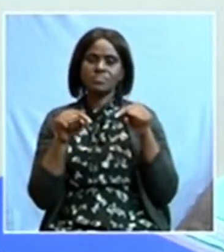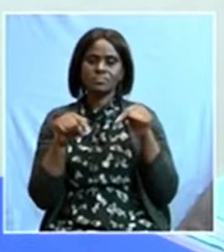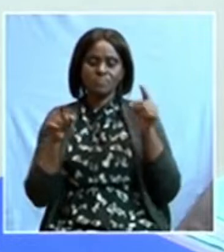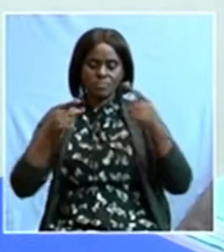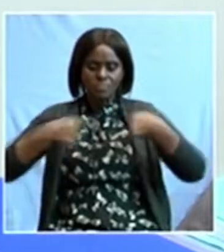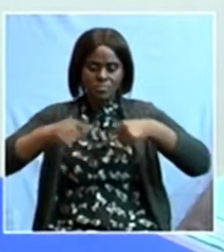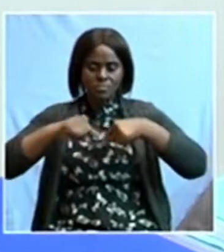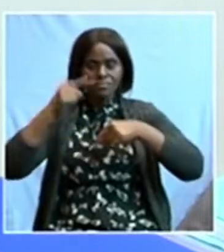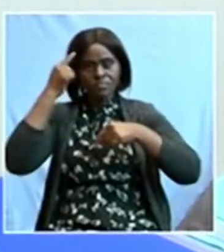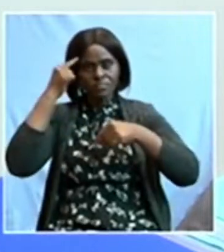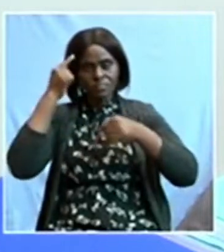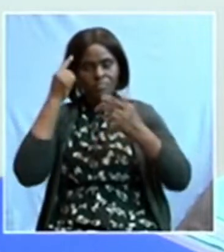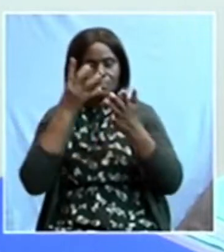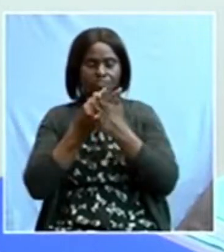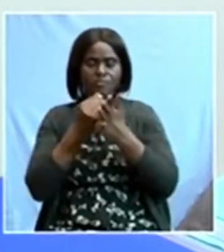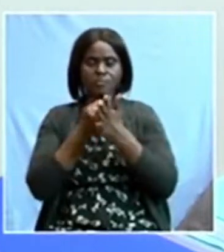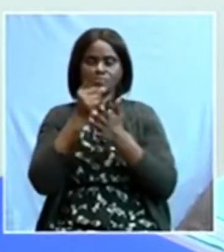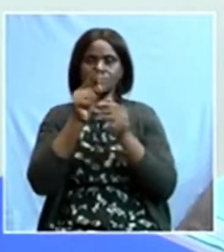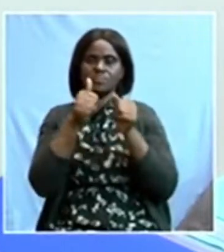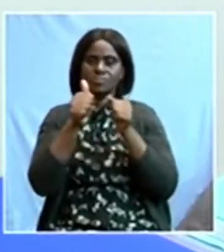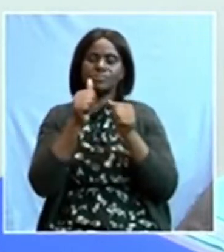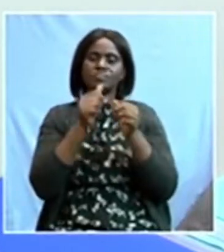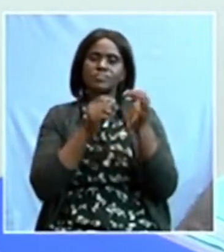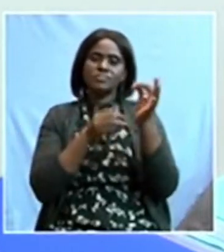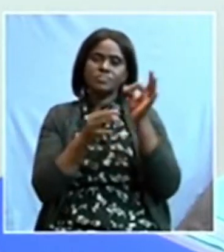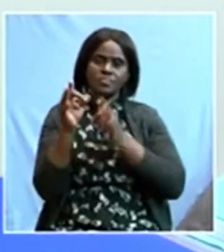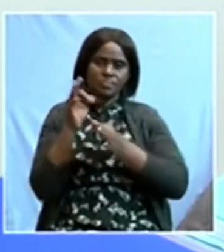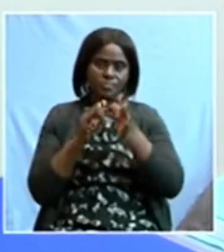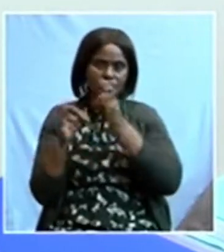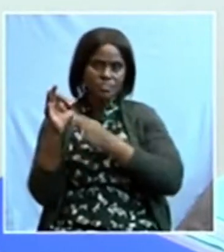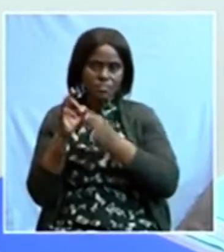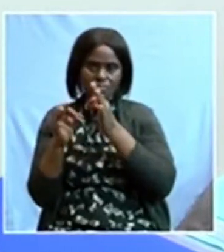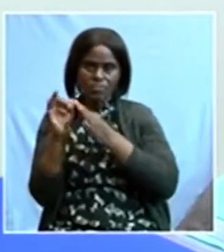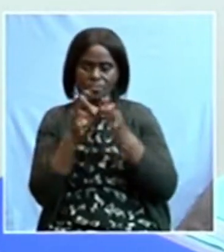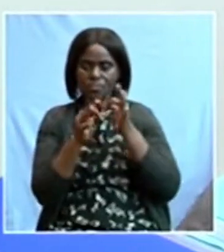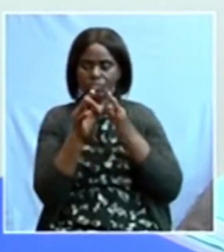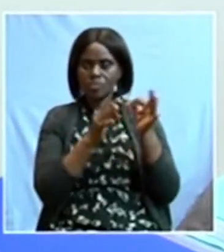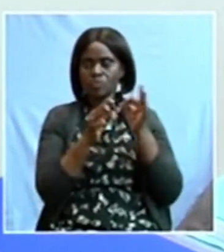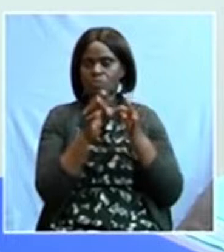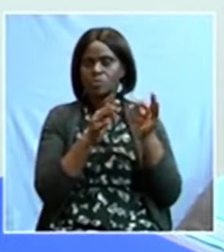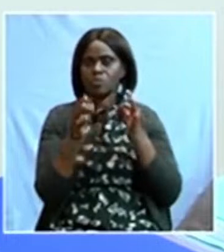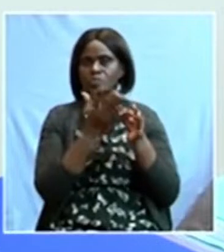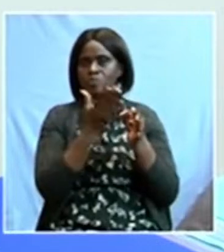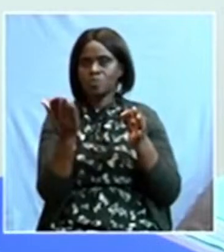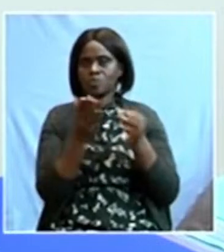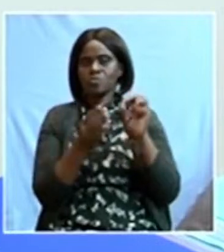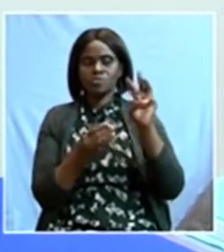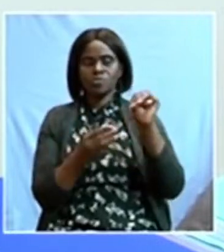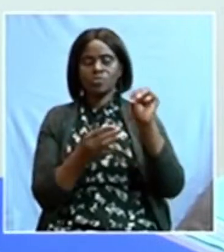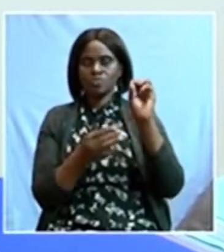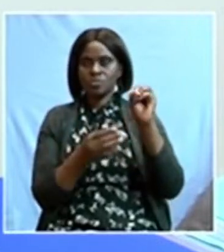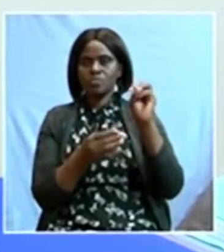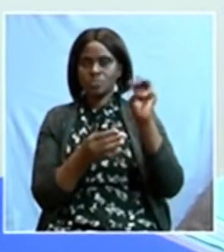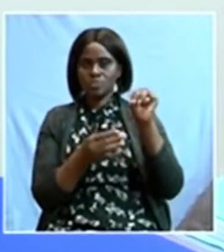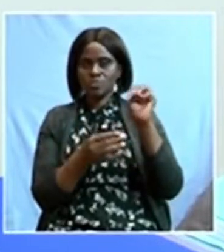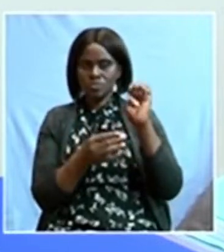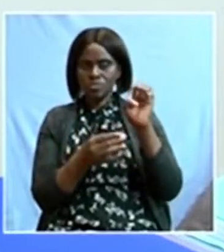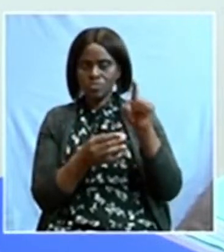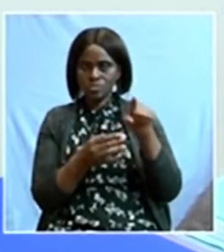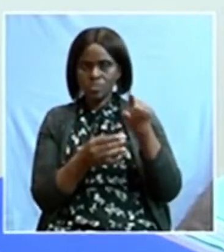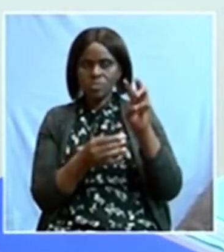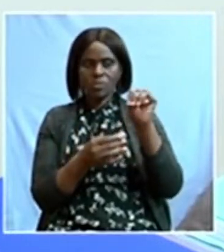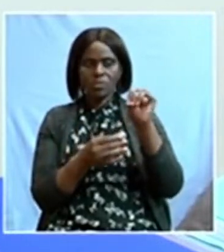local government accounts, where you'll be making your submission of your memorandum on the